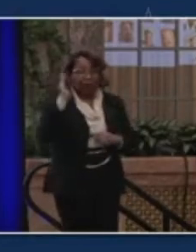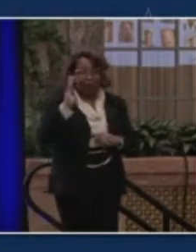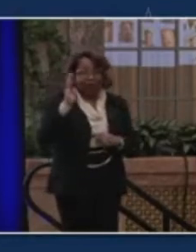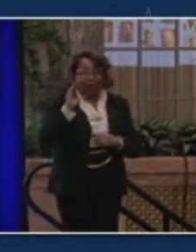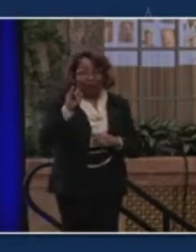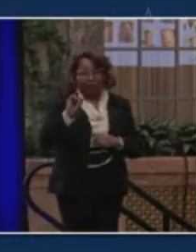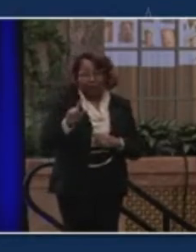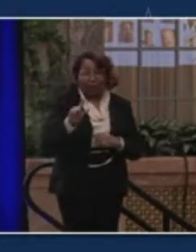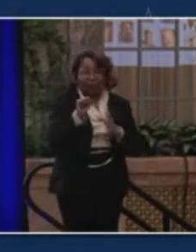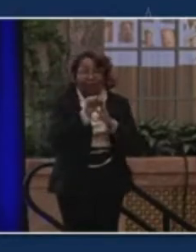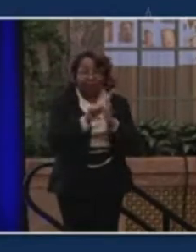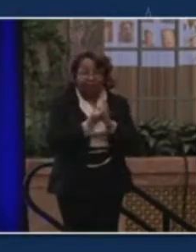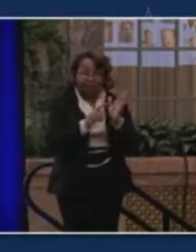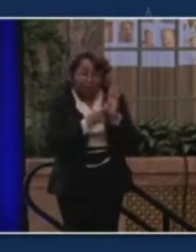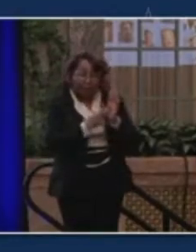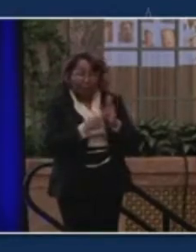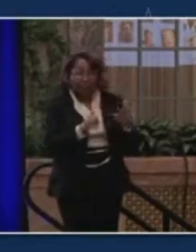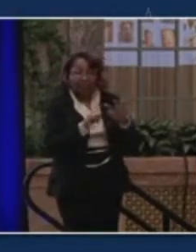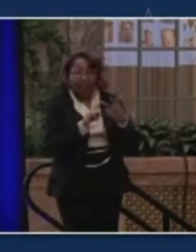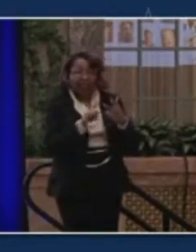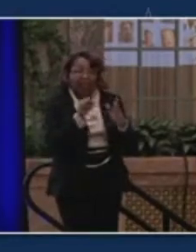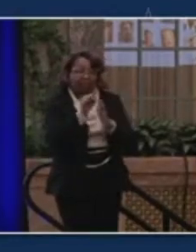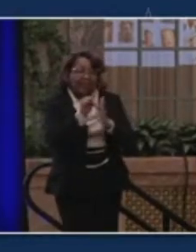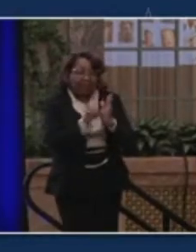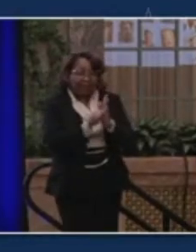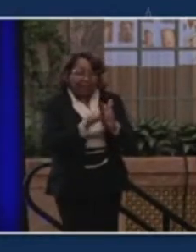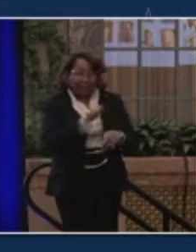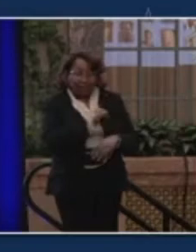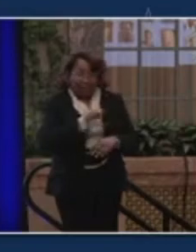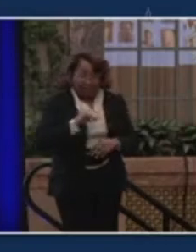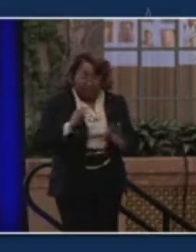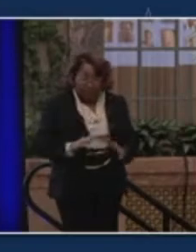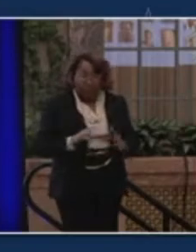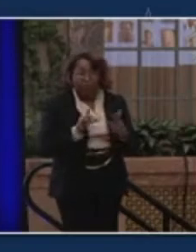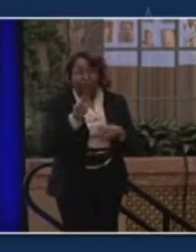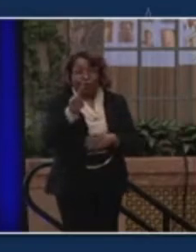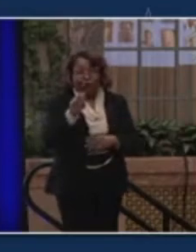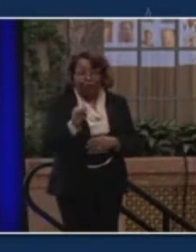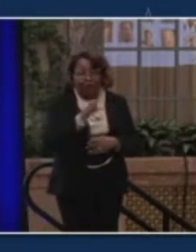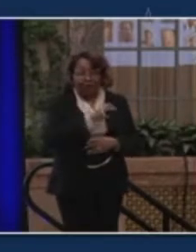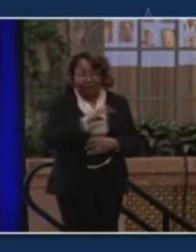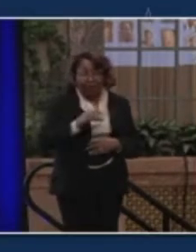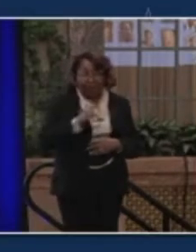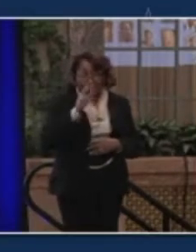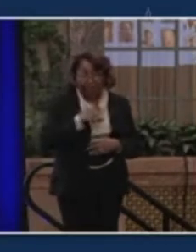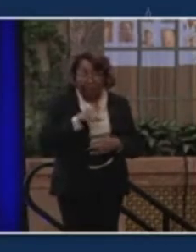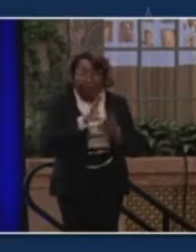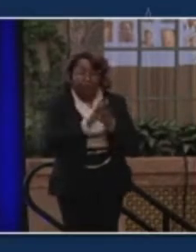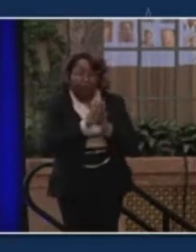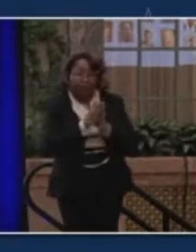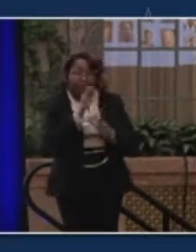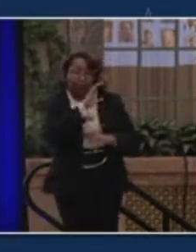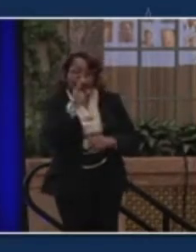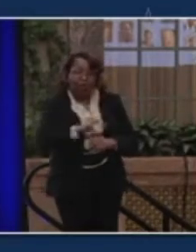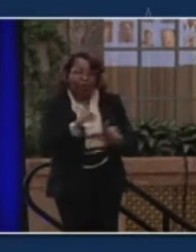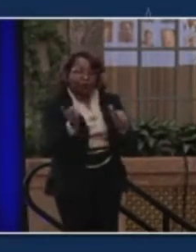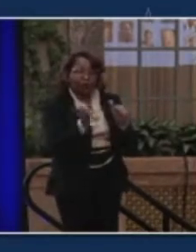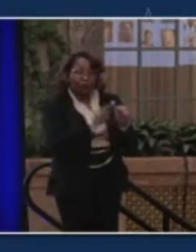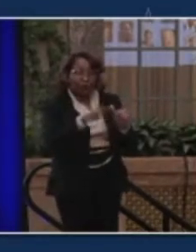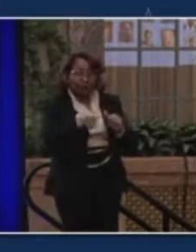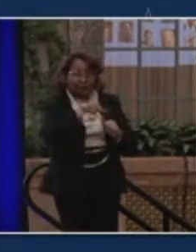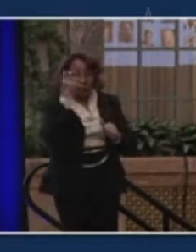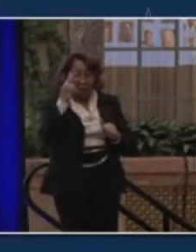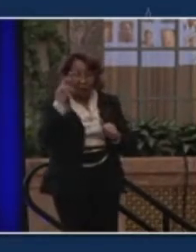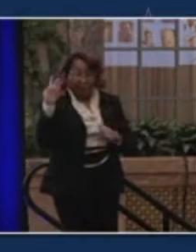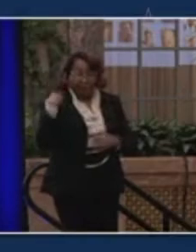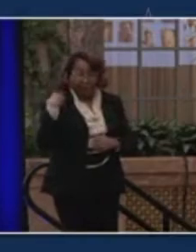state representative, state senator, U.S. congressman, who became Chicago's first black mayor. And I can